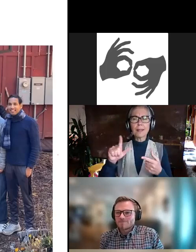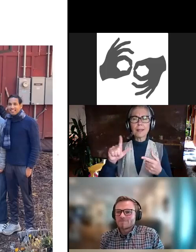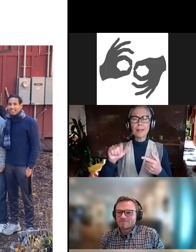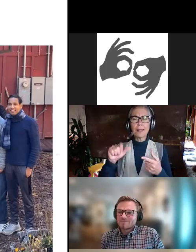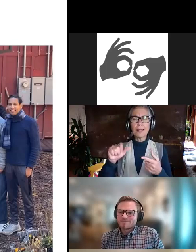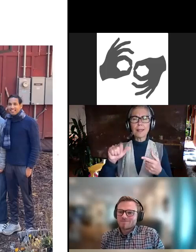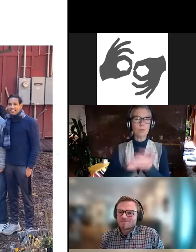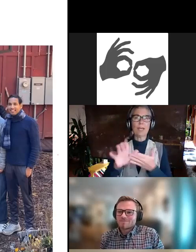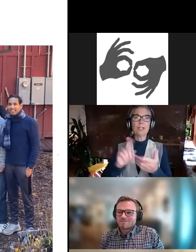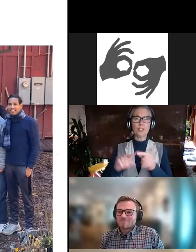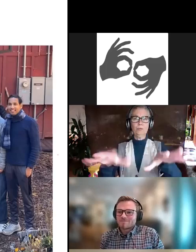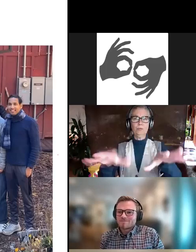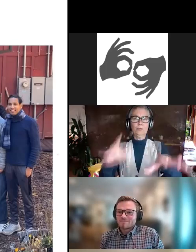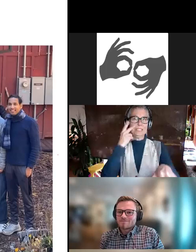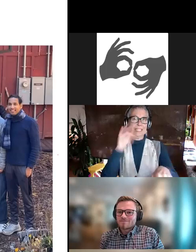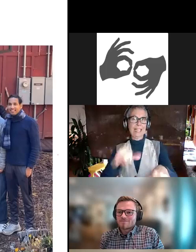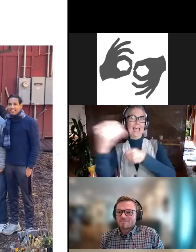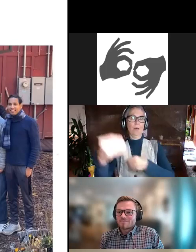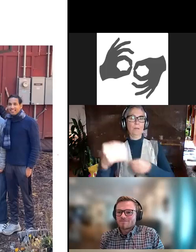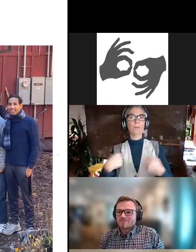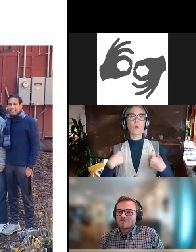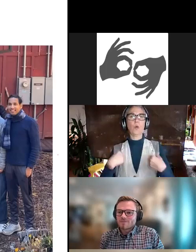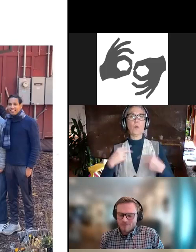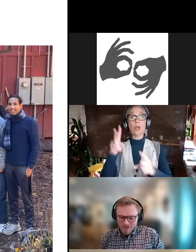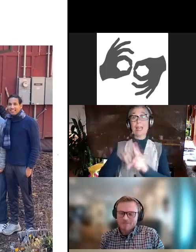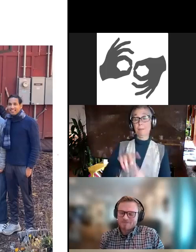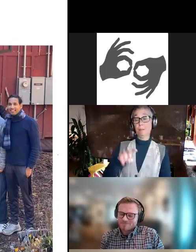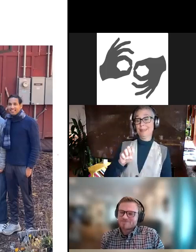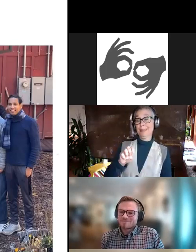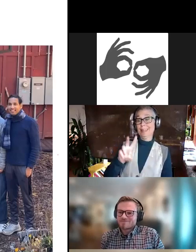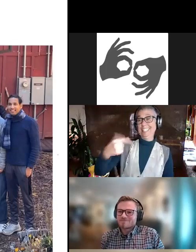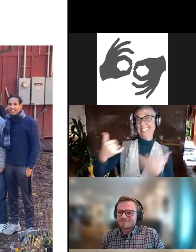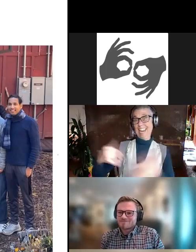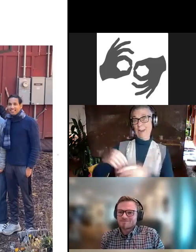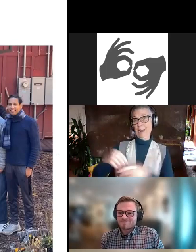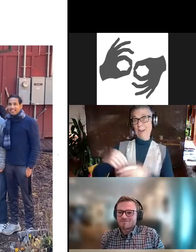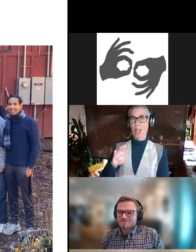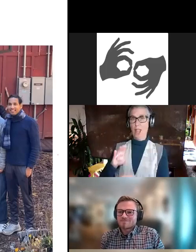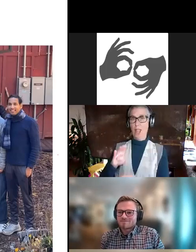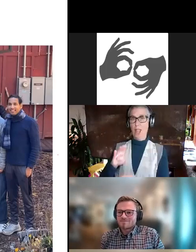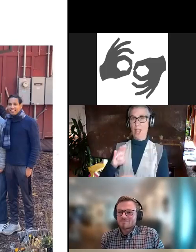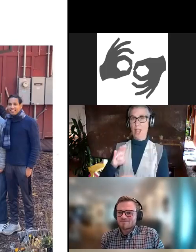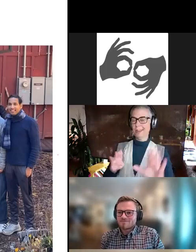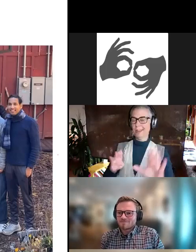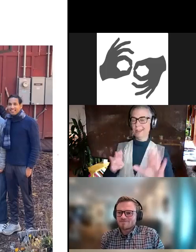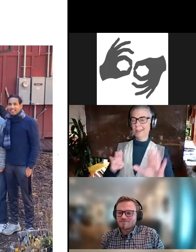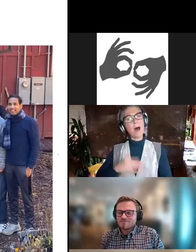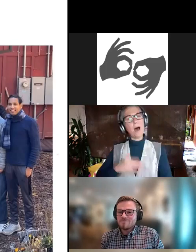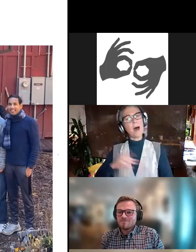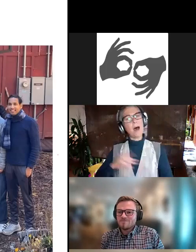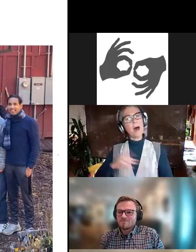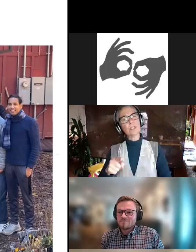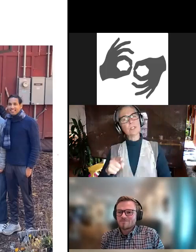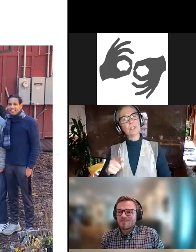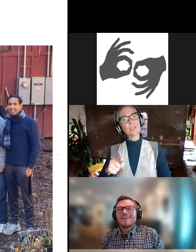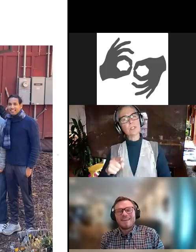out. And right now we're implementing evSeq now in our lab, and the question I have is around the limitations of